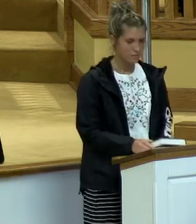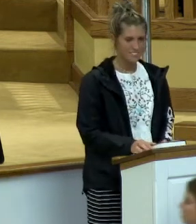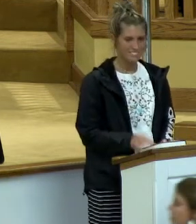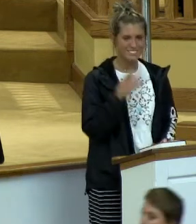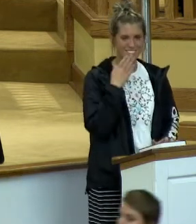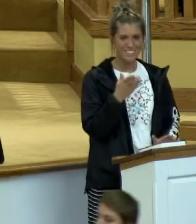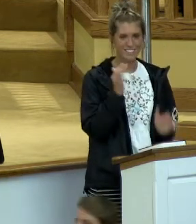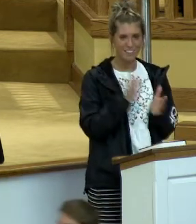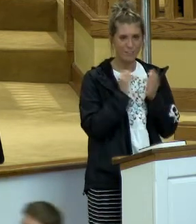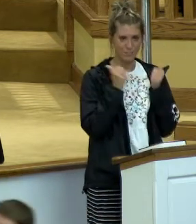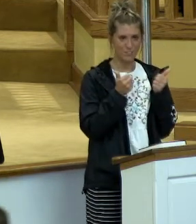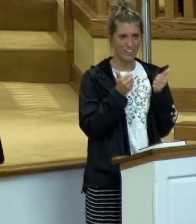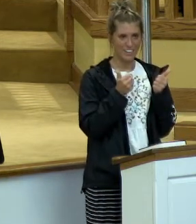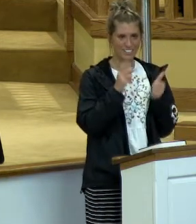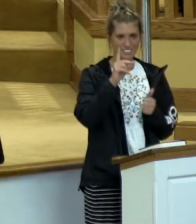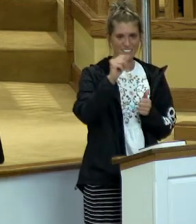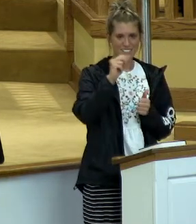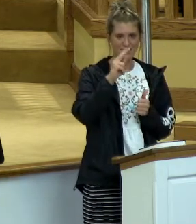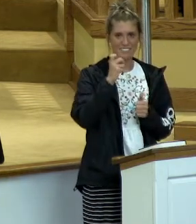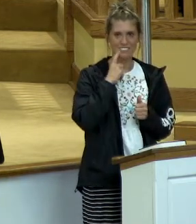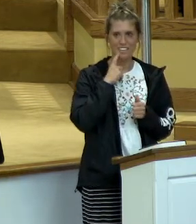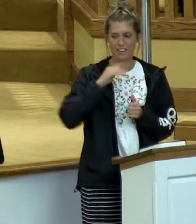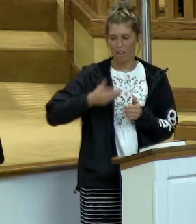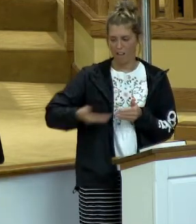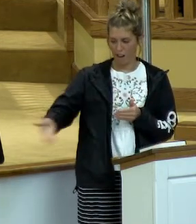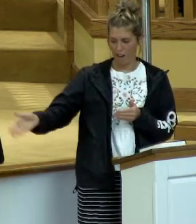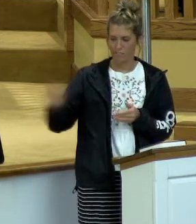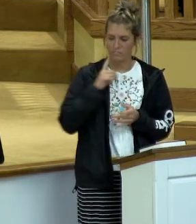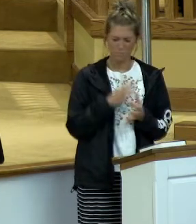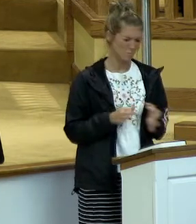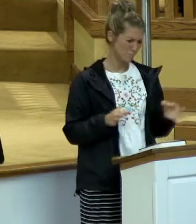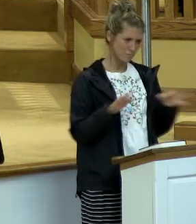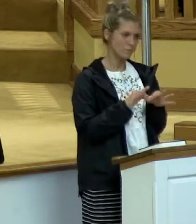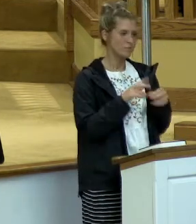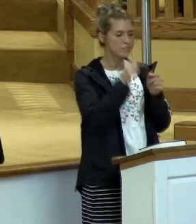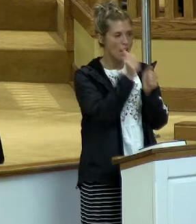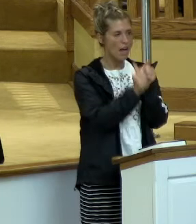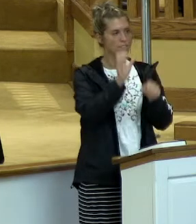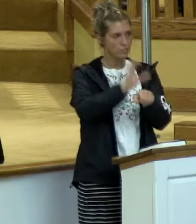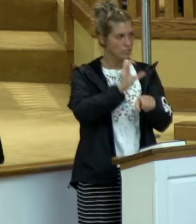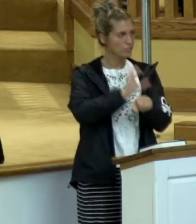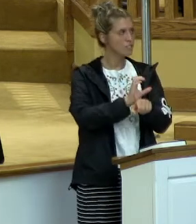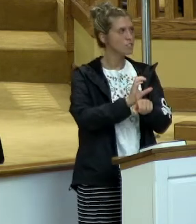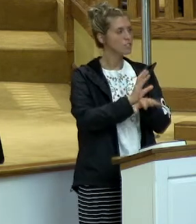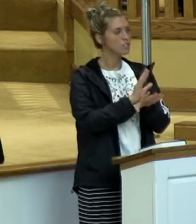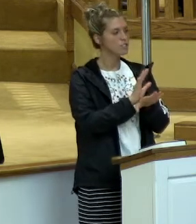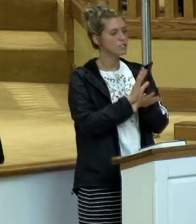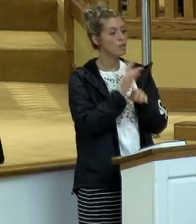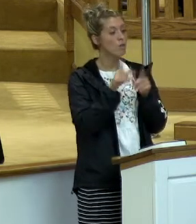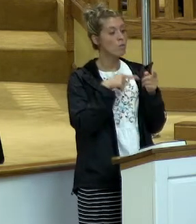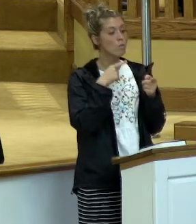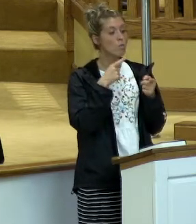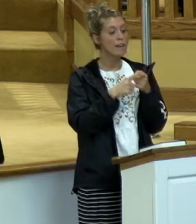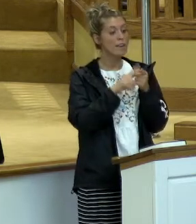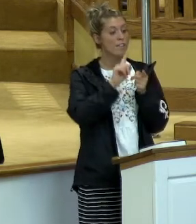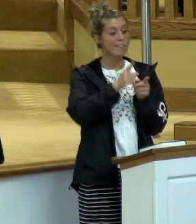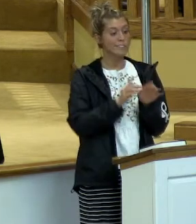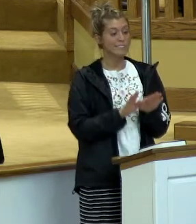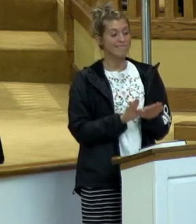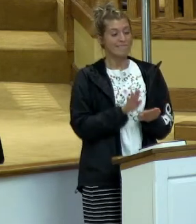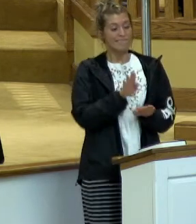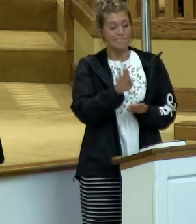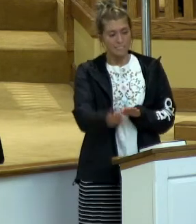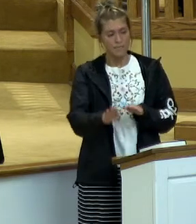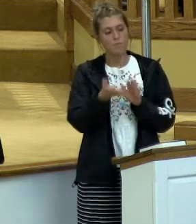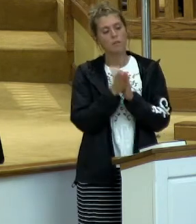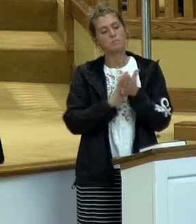Danette, thank you all. That was great. Thank you. Danette said altar calls or invitations are vital to every church. When you take that first step